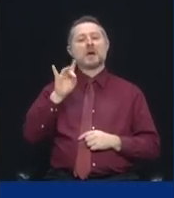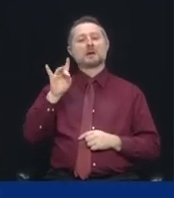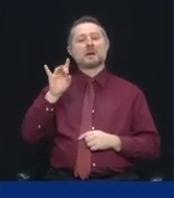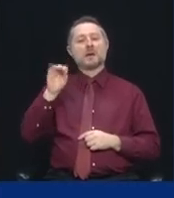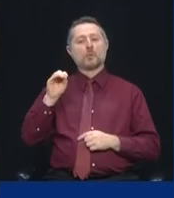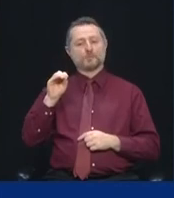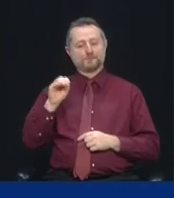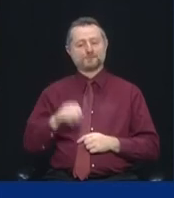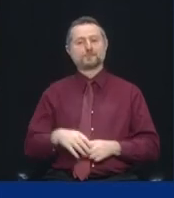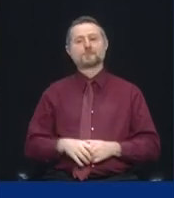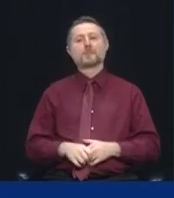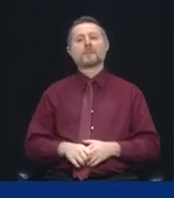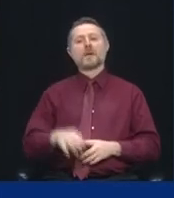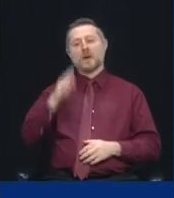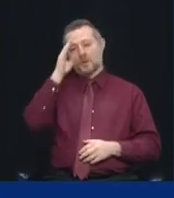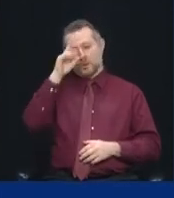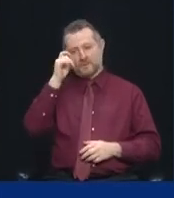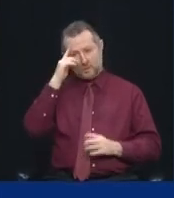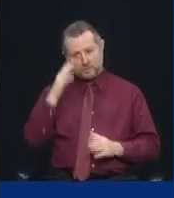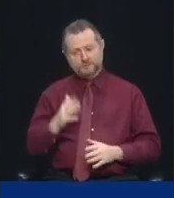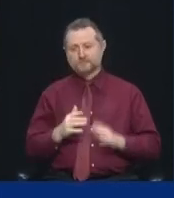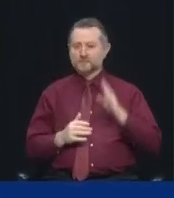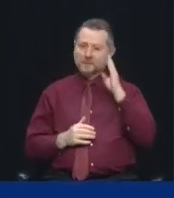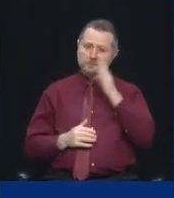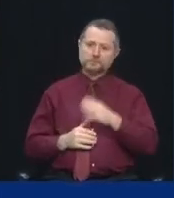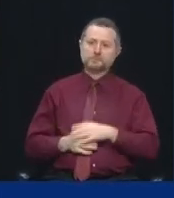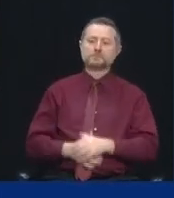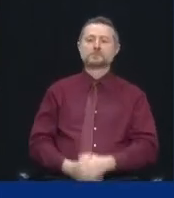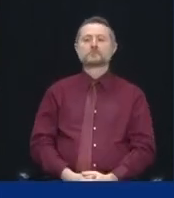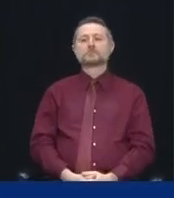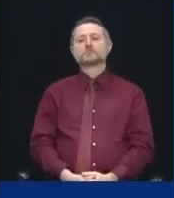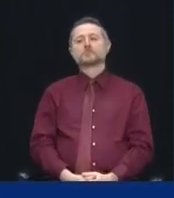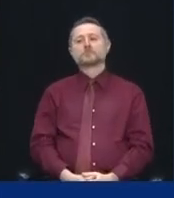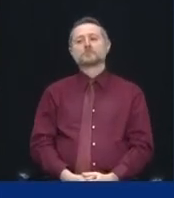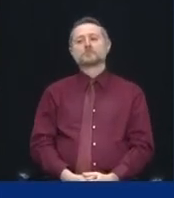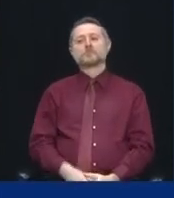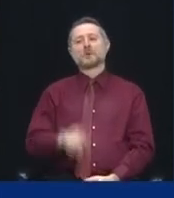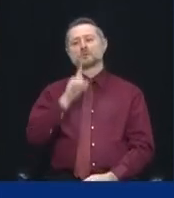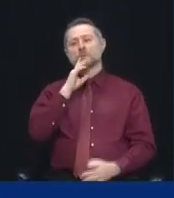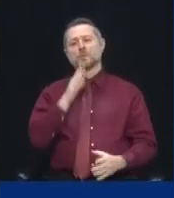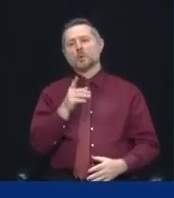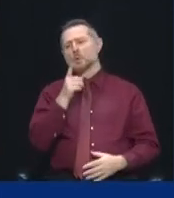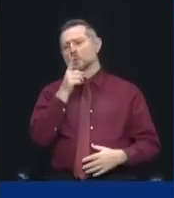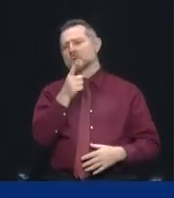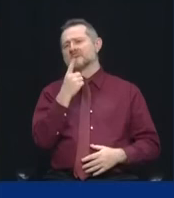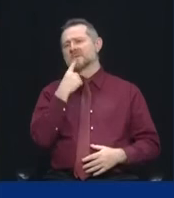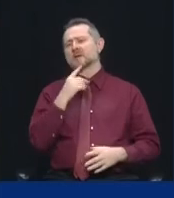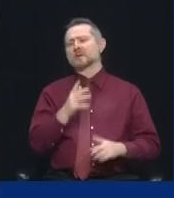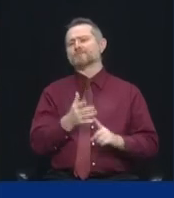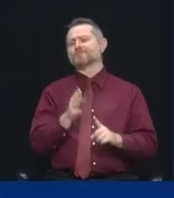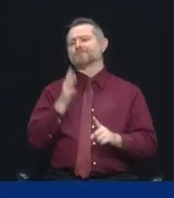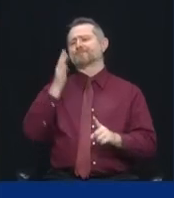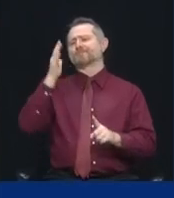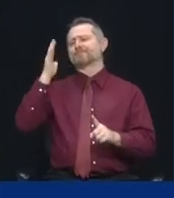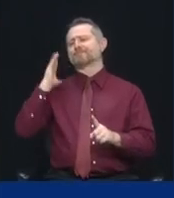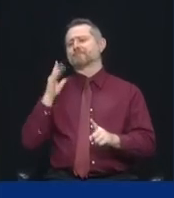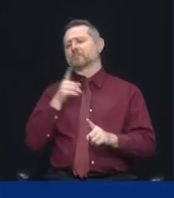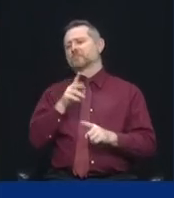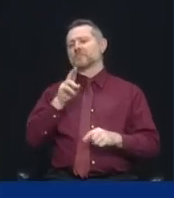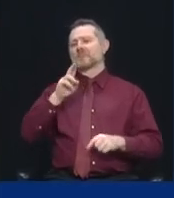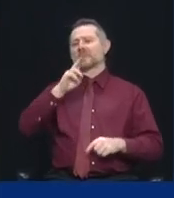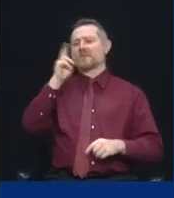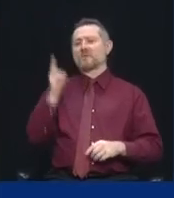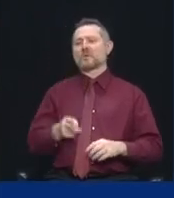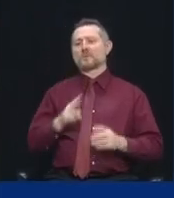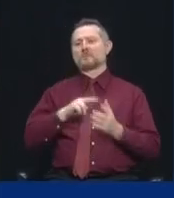Hey, Governor. Hey, Peter. So you said some time ago that you never meant to make